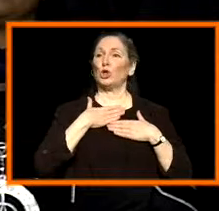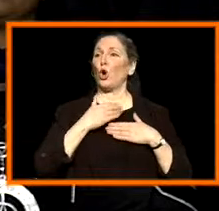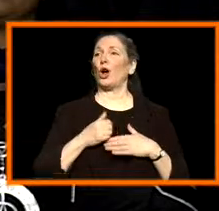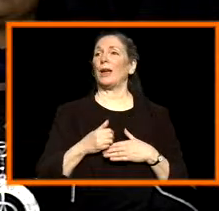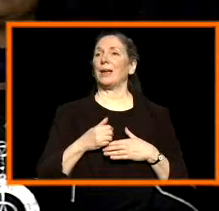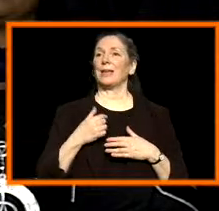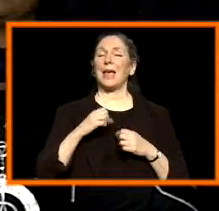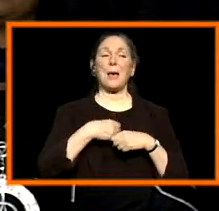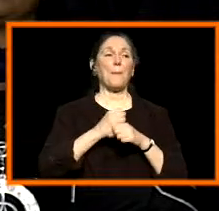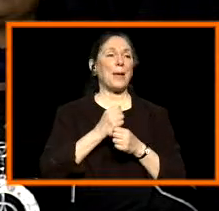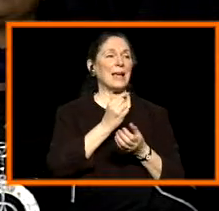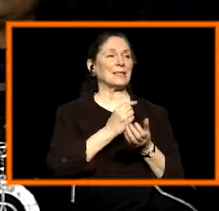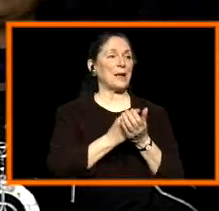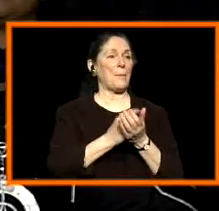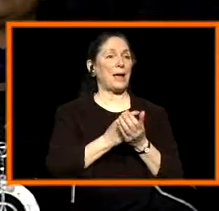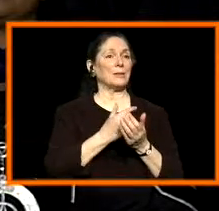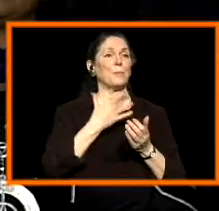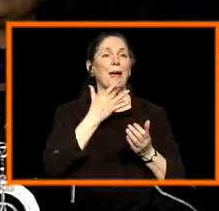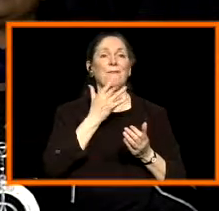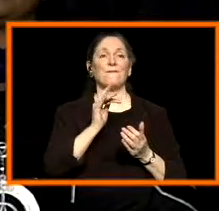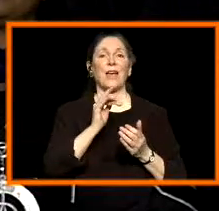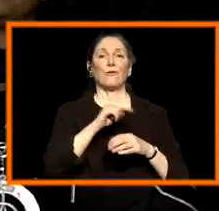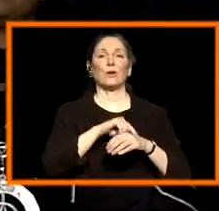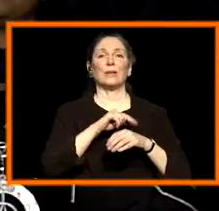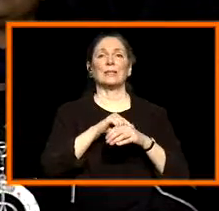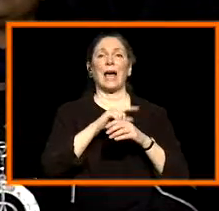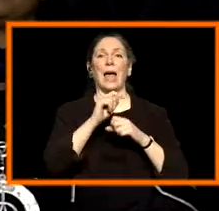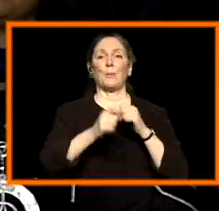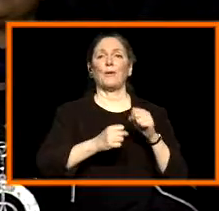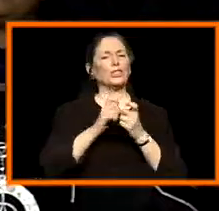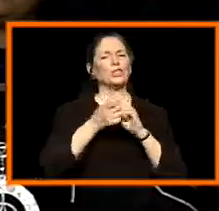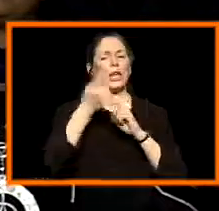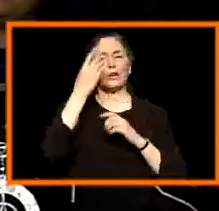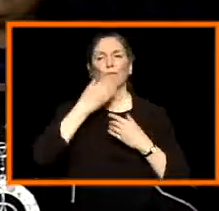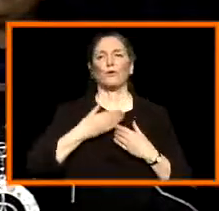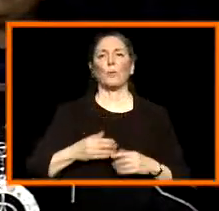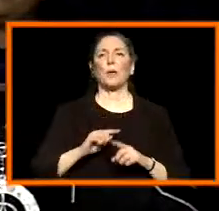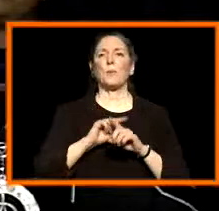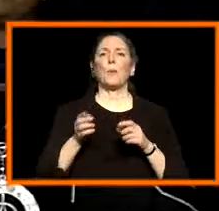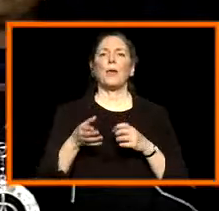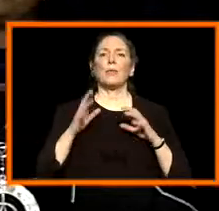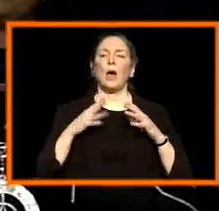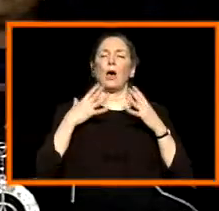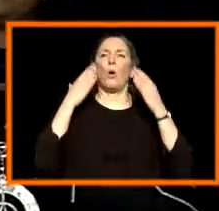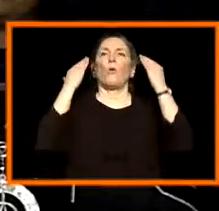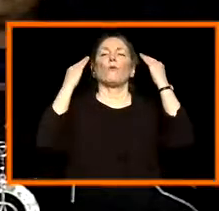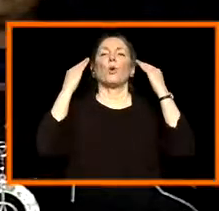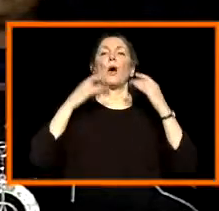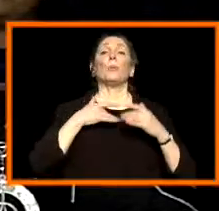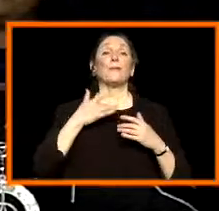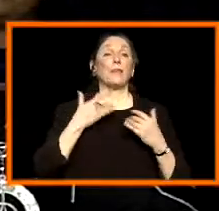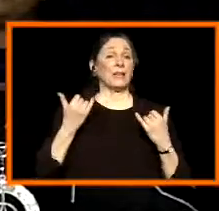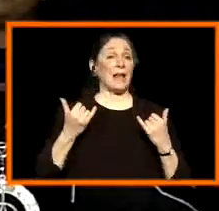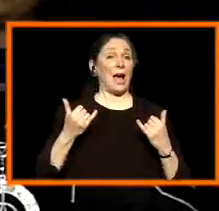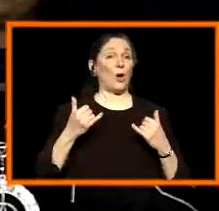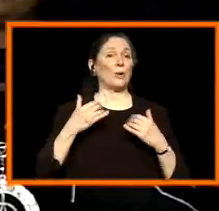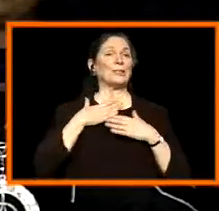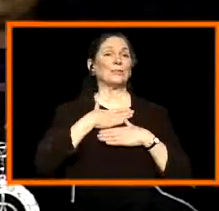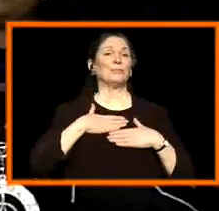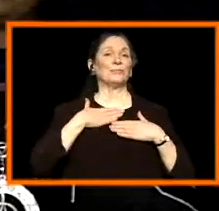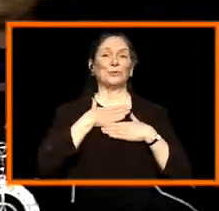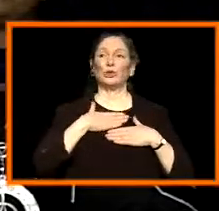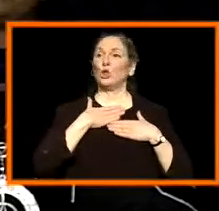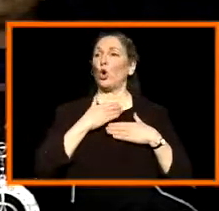it makes commencement my favorite time of the year in the life of a campus. But the overwhelming feeling is joy, and it